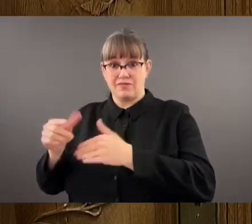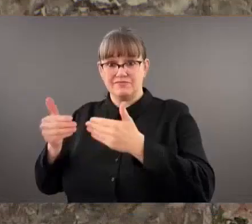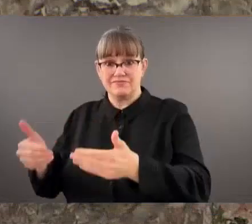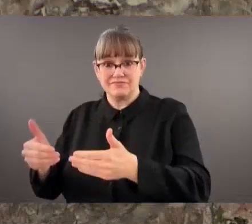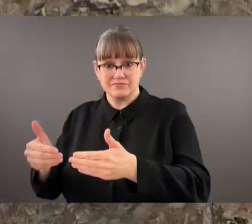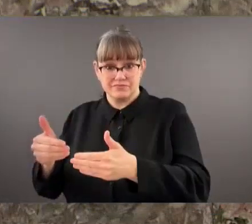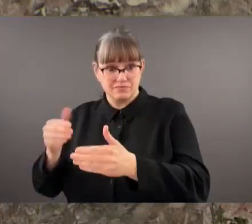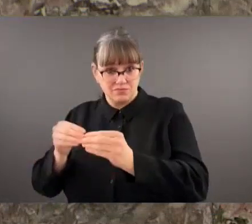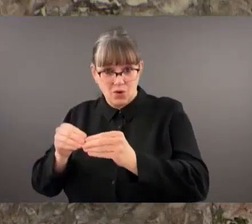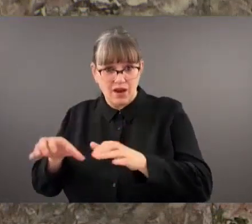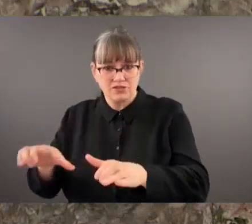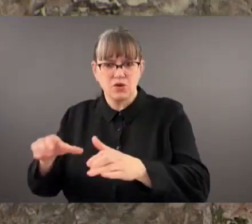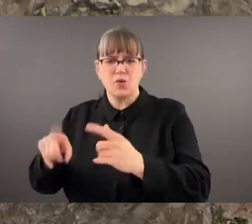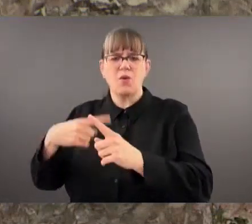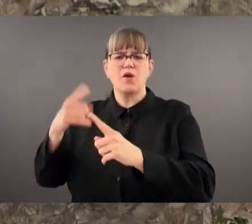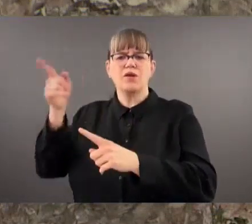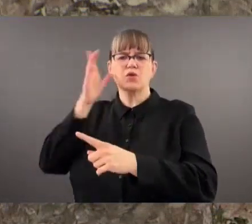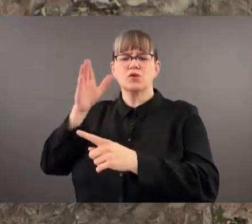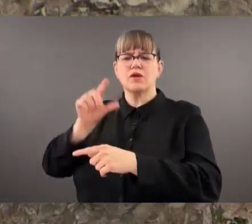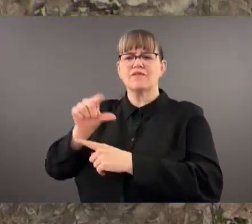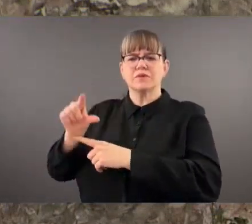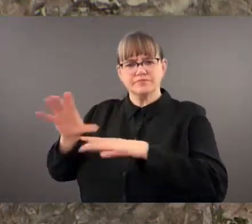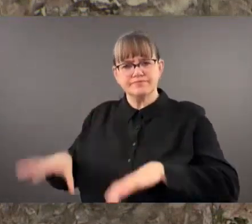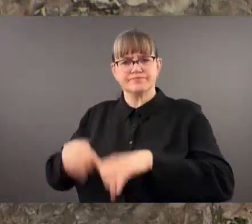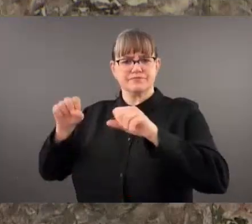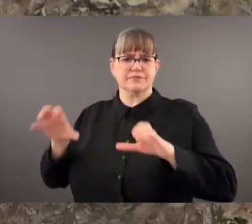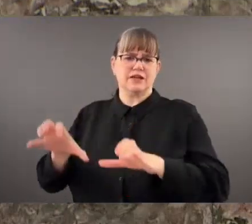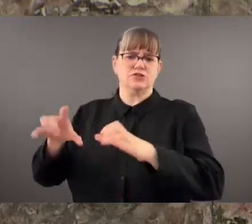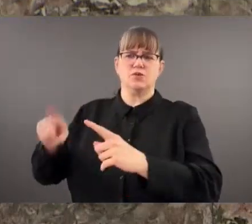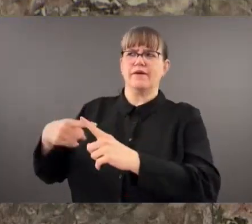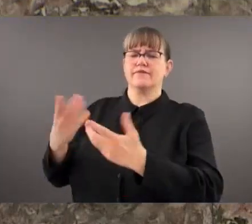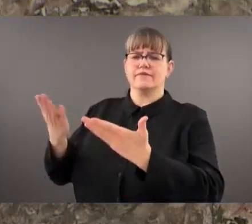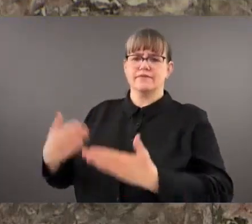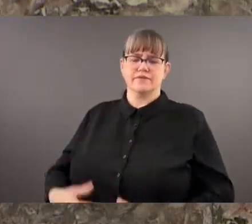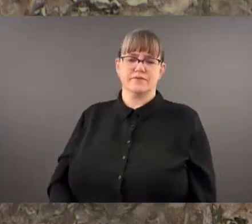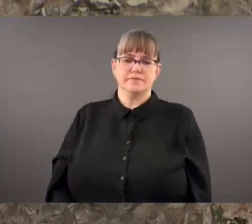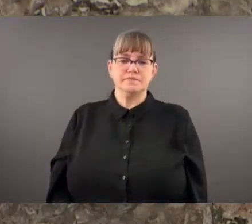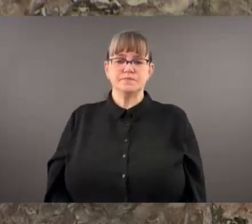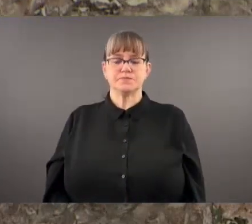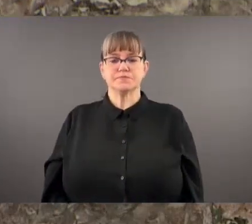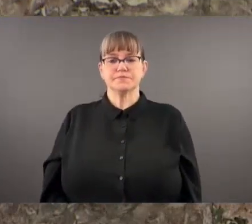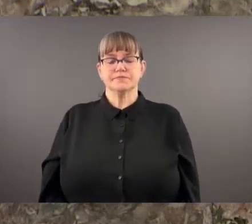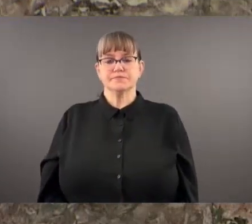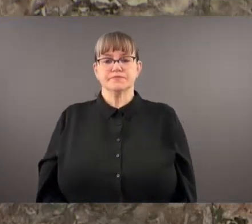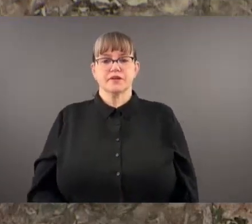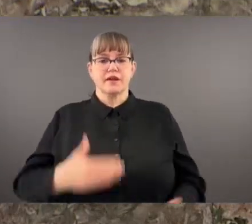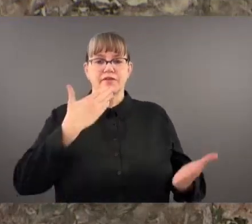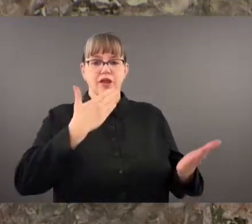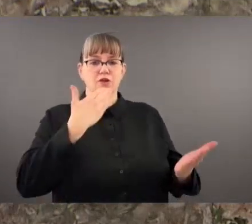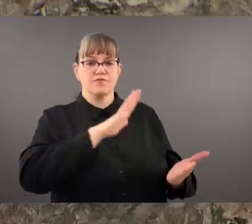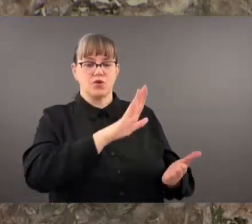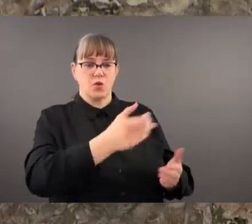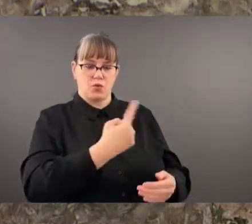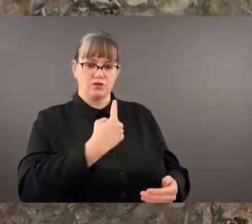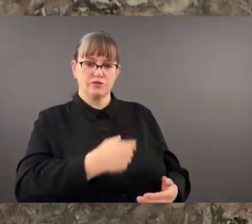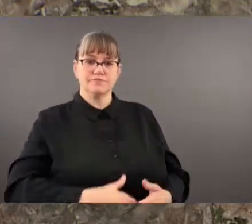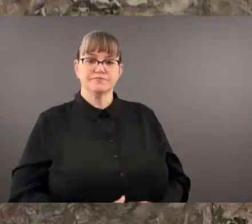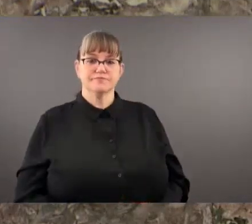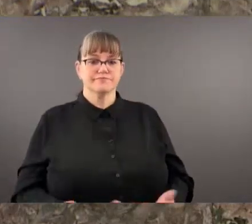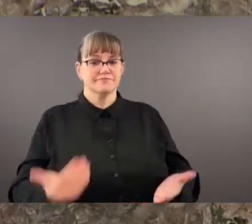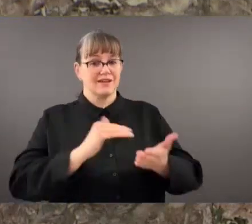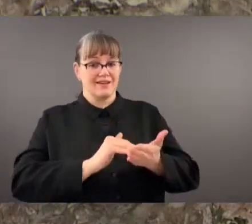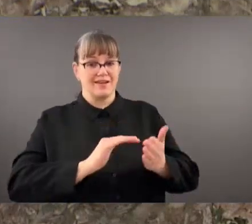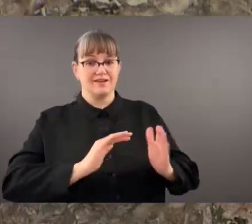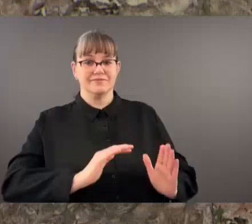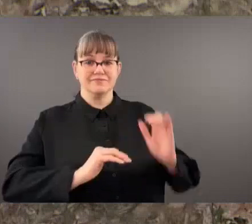Honourable Speaker, and thank you to the member for the question too. Again, no matter where you live in British Columbia, knowing that the emergency room is there for